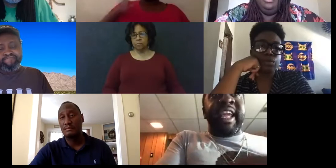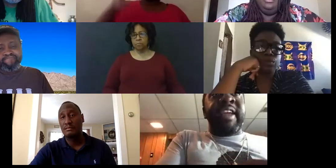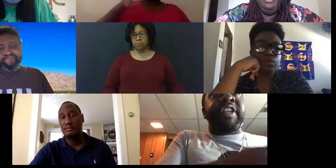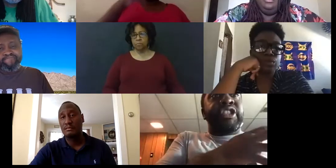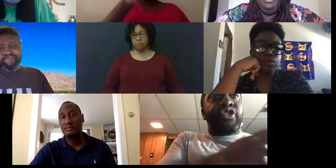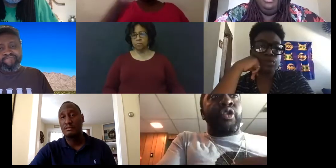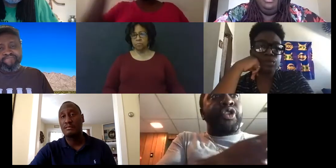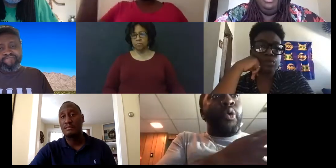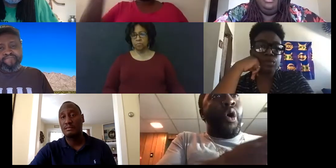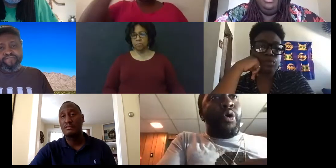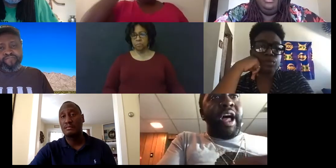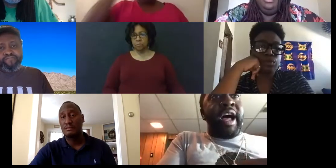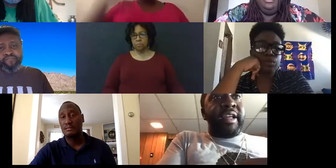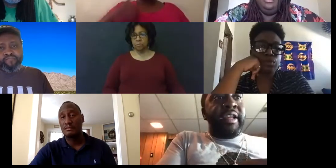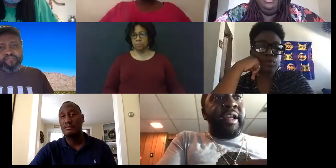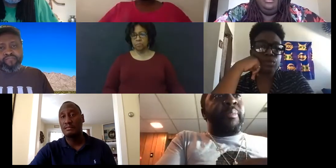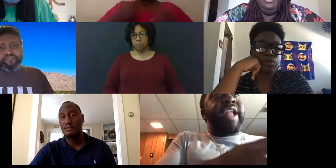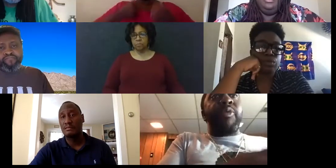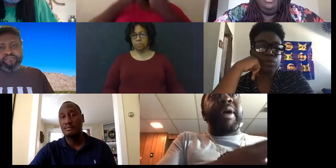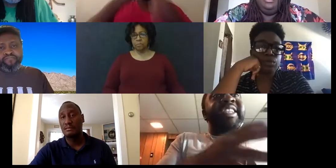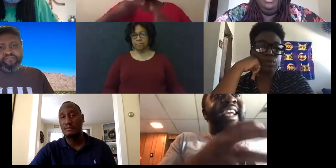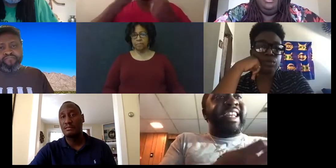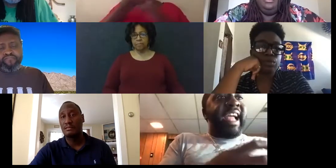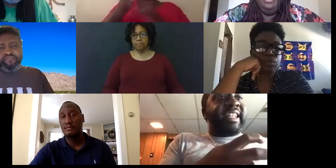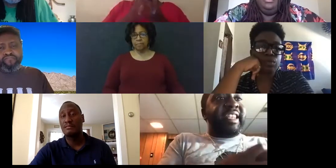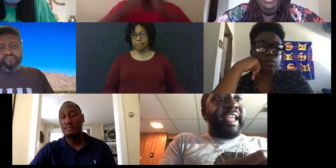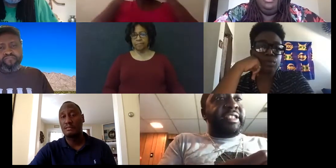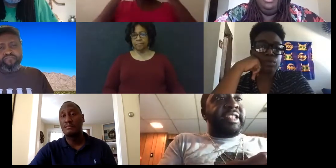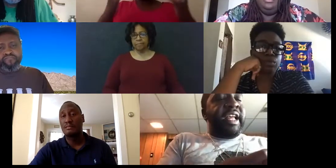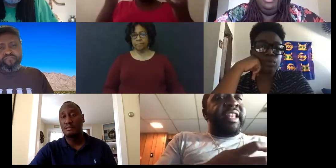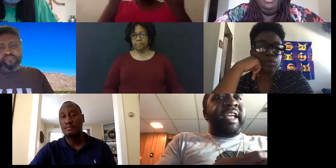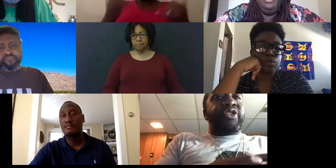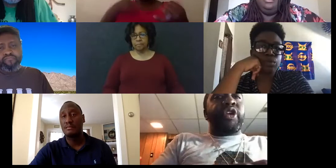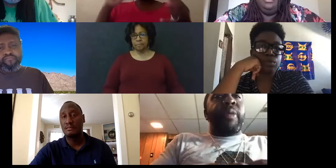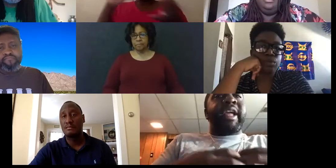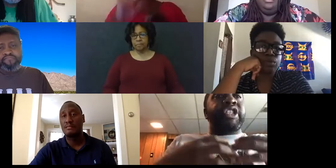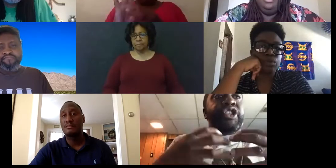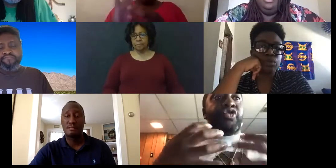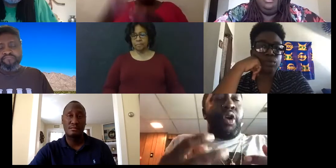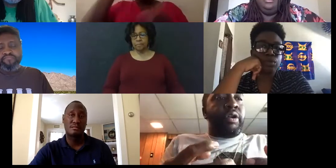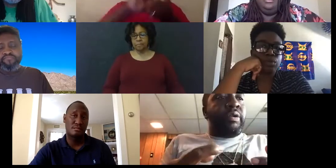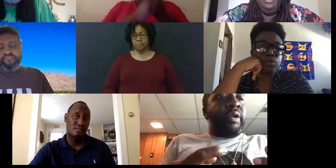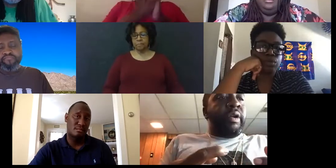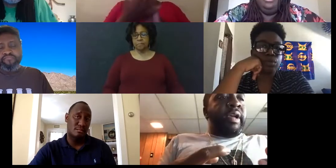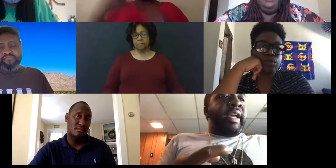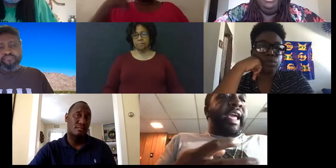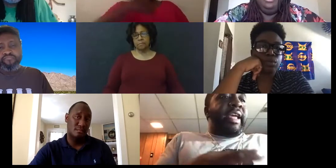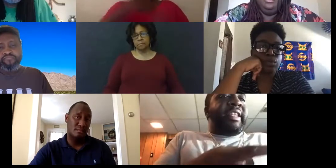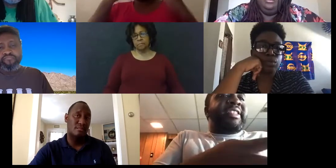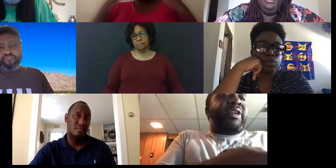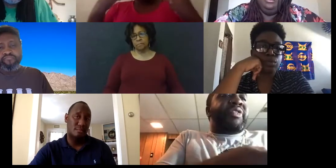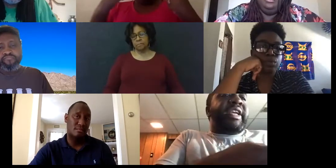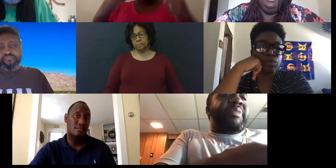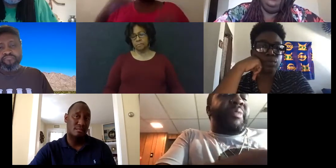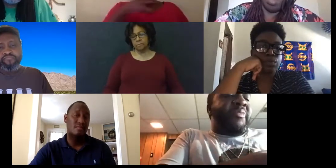we've lived and struggled through a whole lot, but now we're about to connect the things that's going to make us stronger and